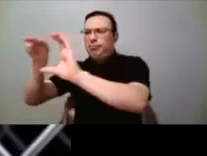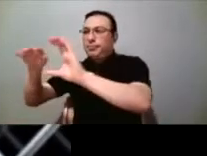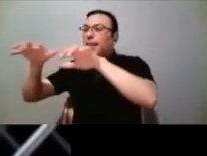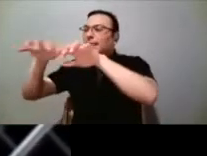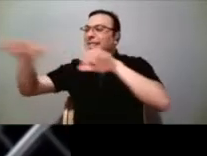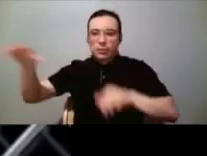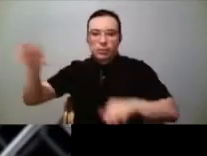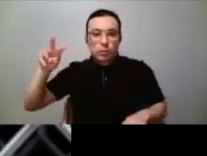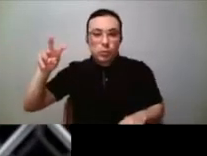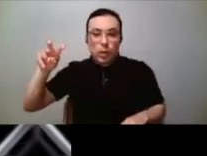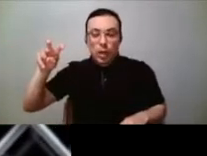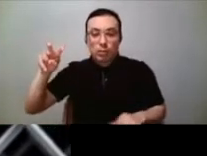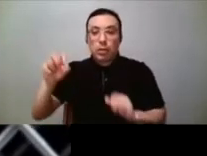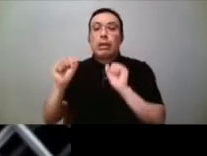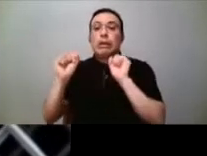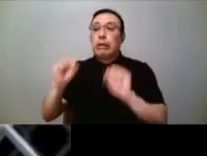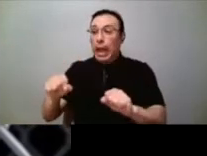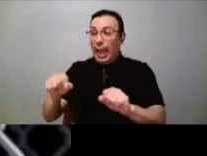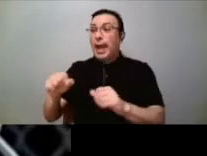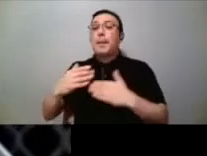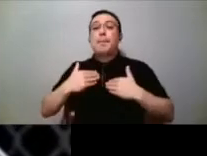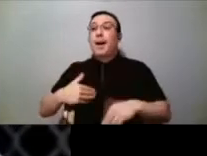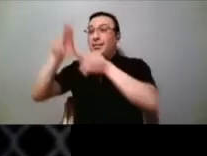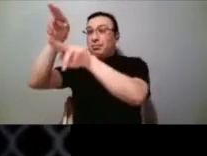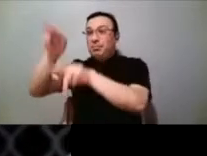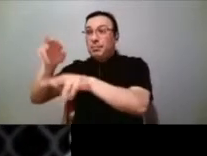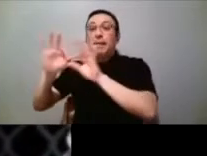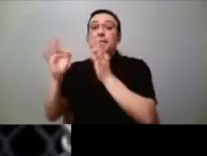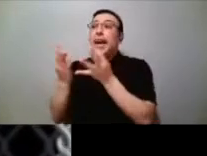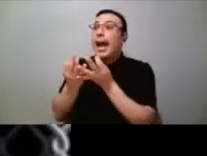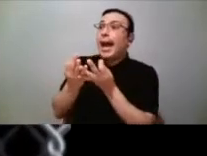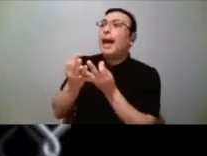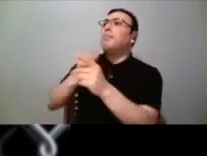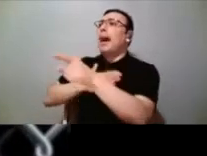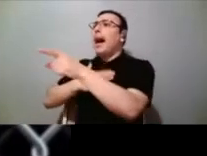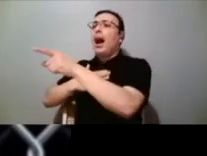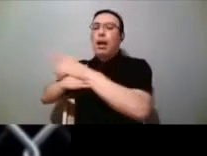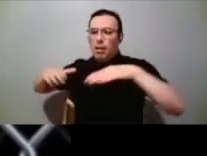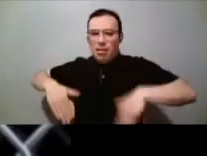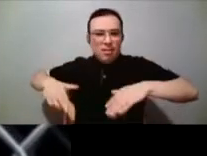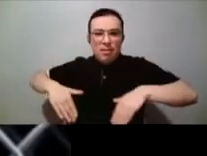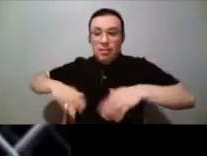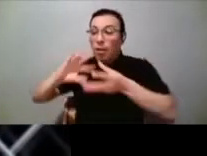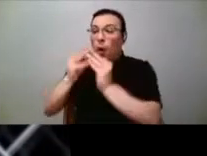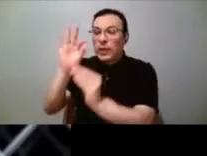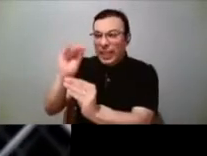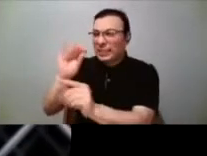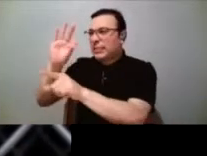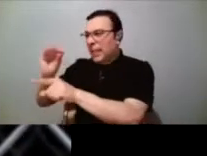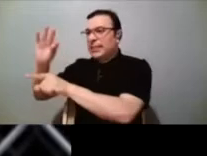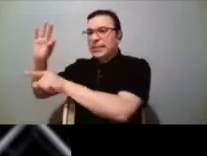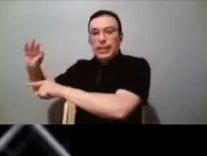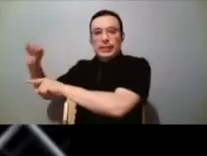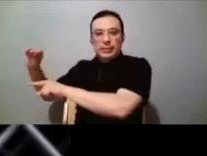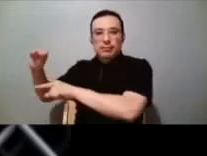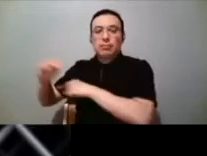with racks where the as-yet-unclaimed COVID-19 dead are stacked 90 to a truck. By the end of December 2020,